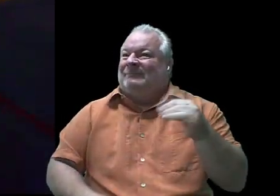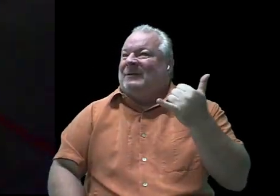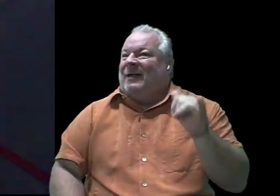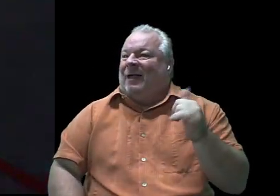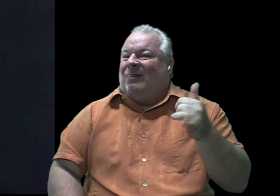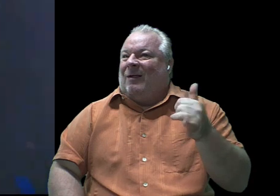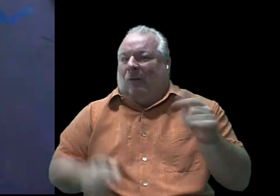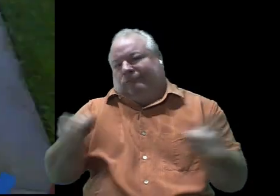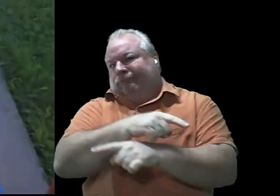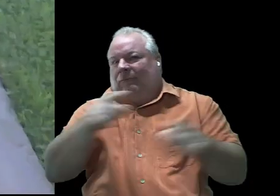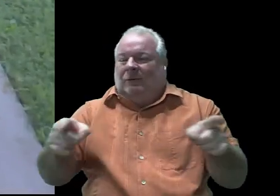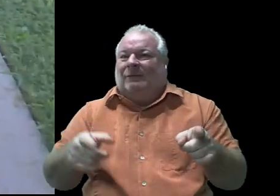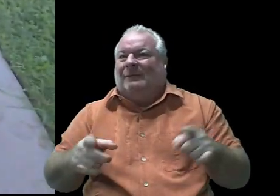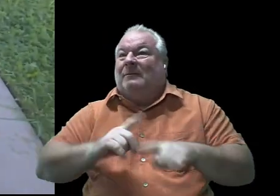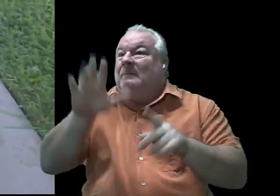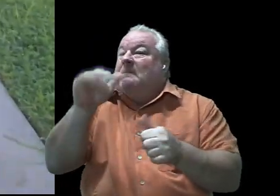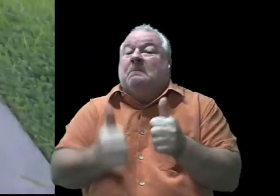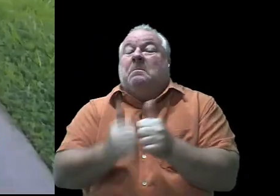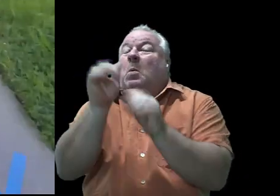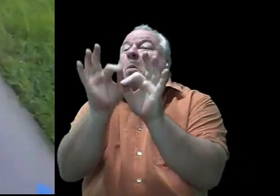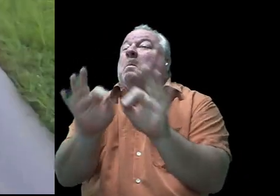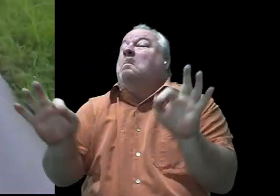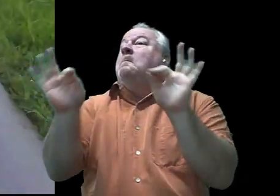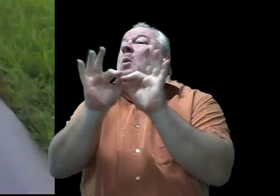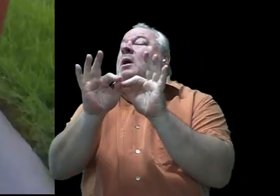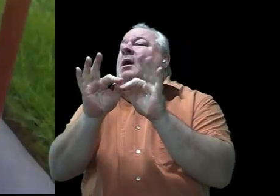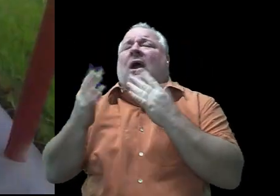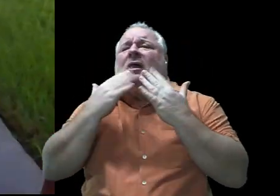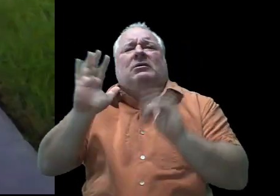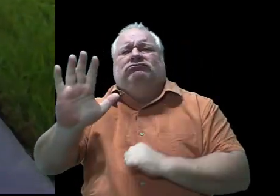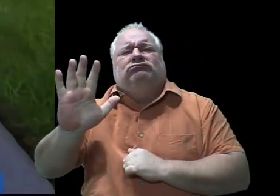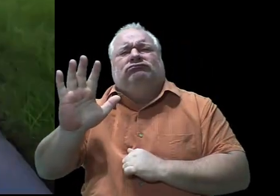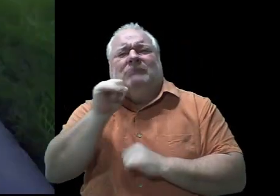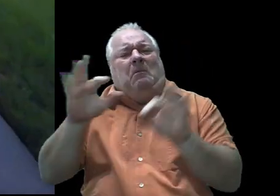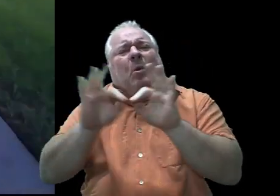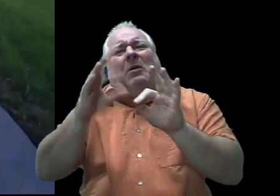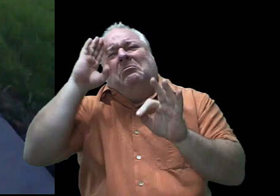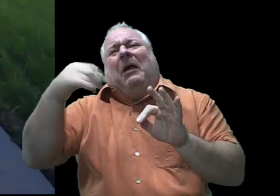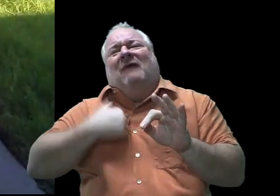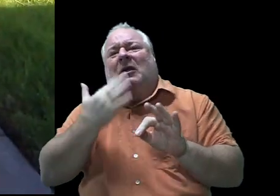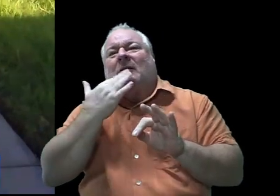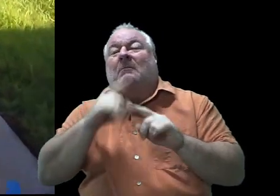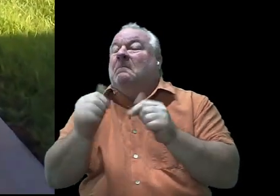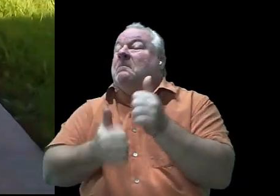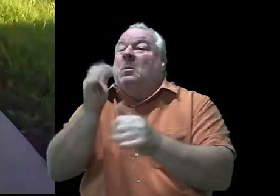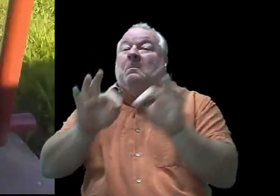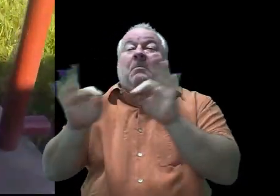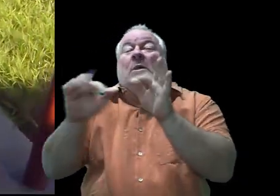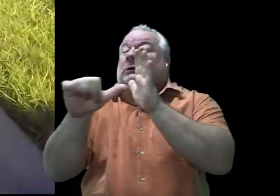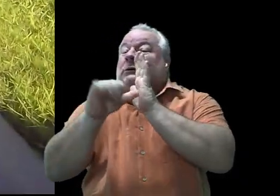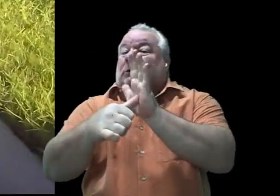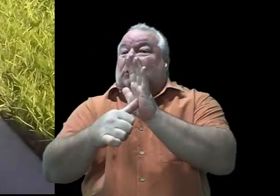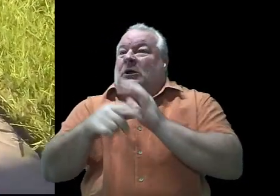other side is yellow, but the most important thing are not the colors. The